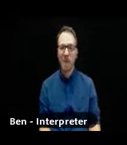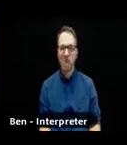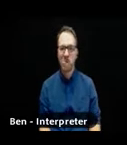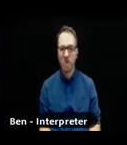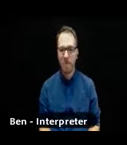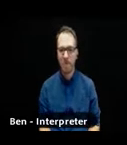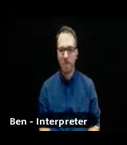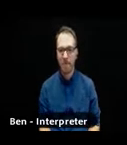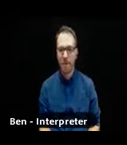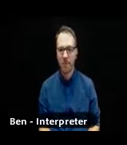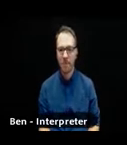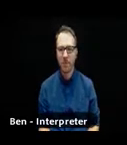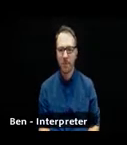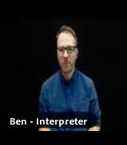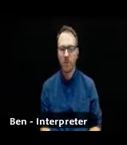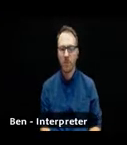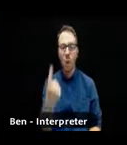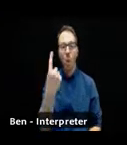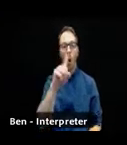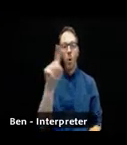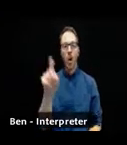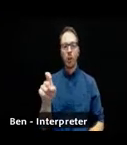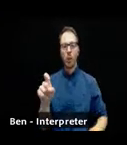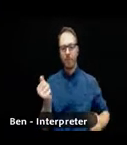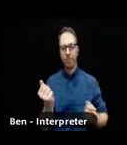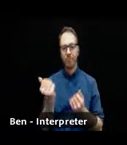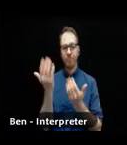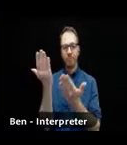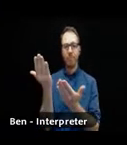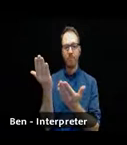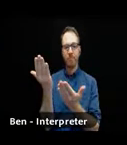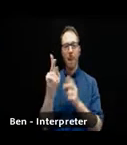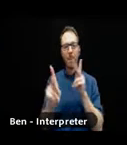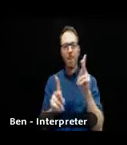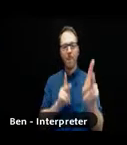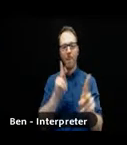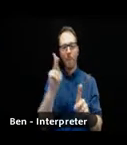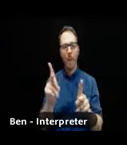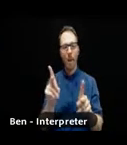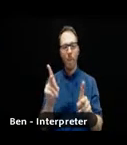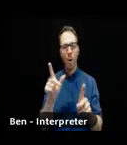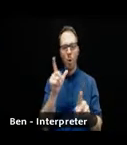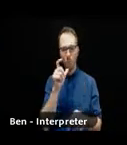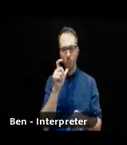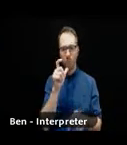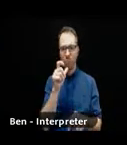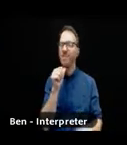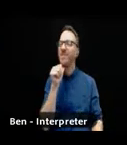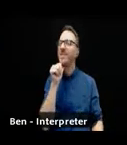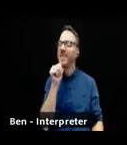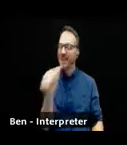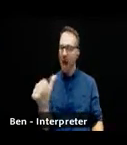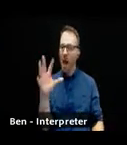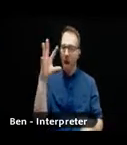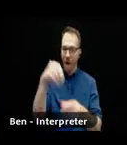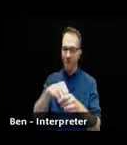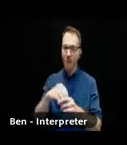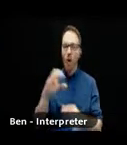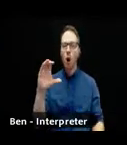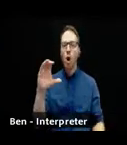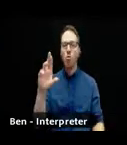So one of the questions was about people who are involved, who are not involved in the criminal legal system, and